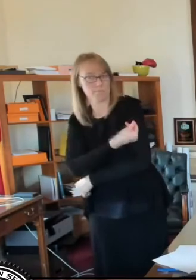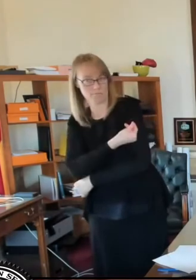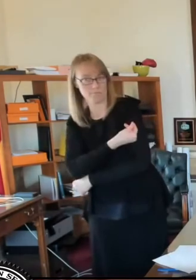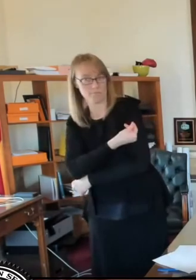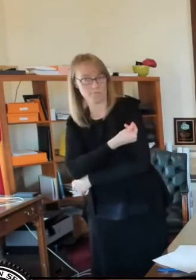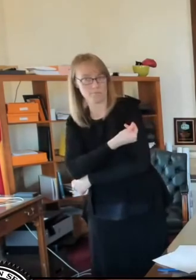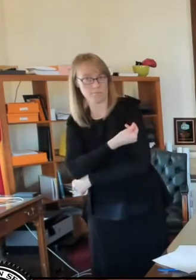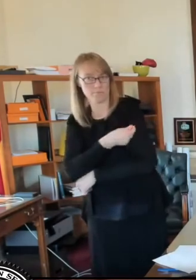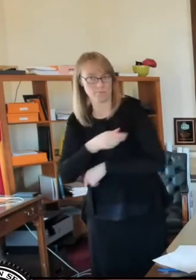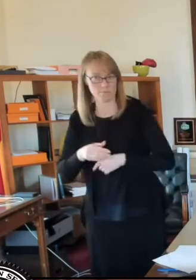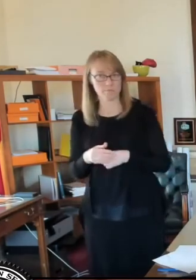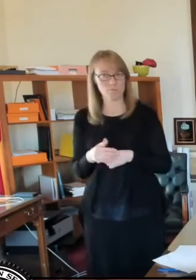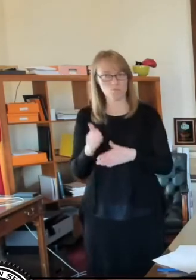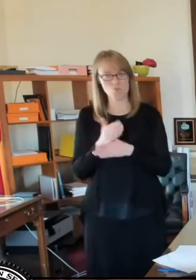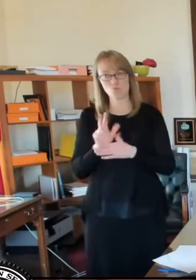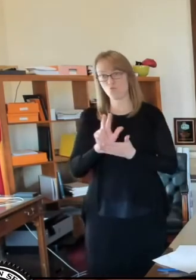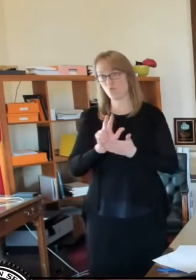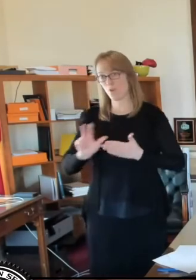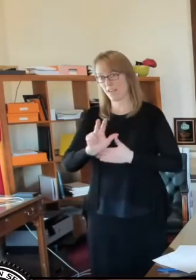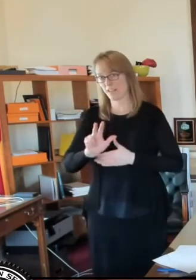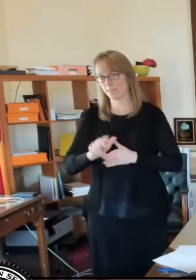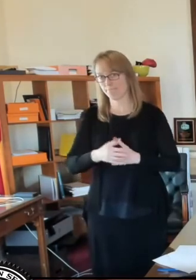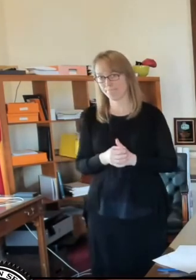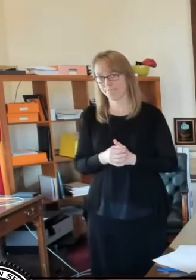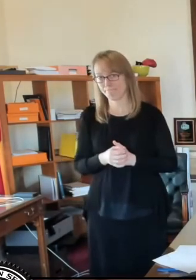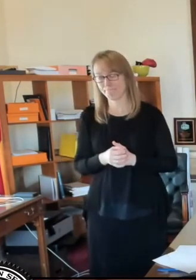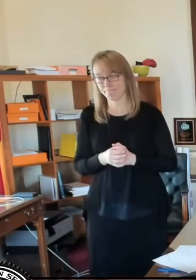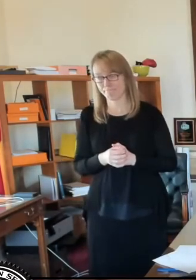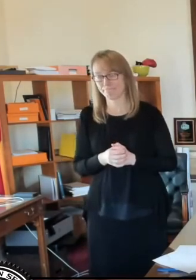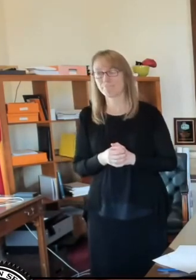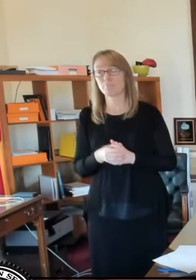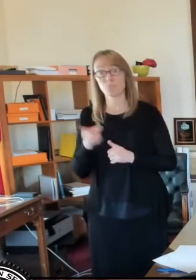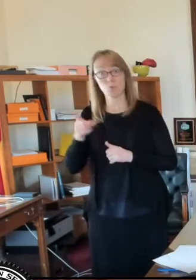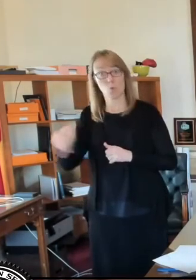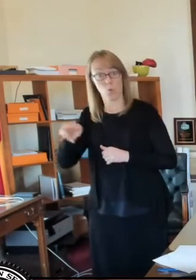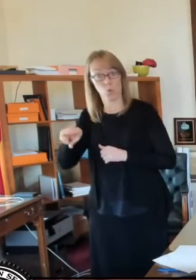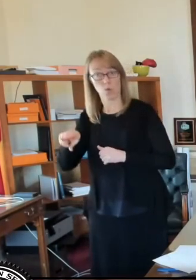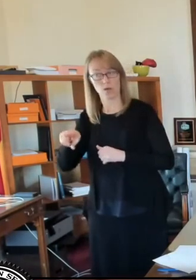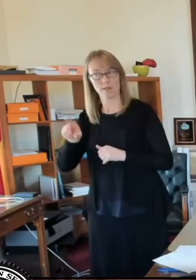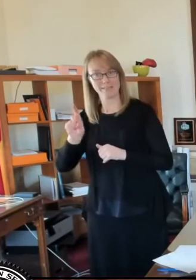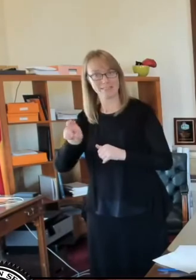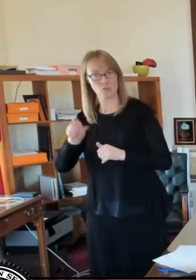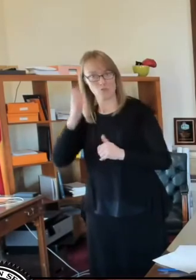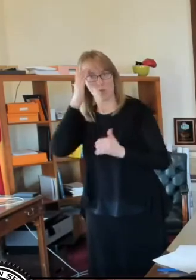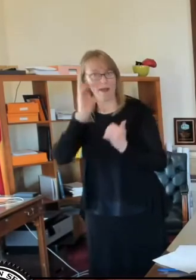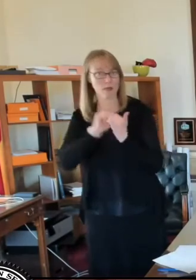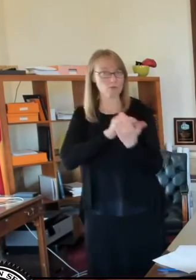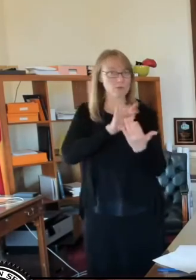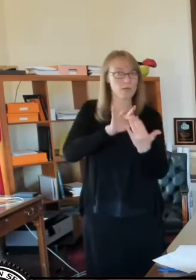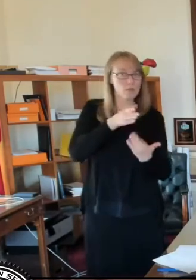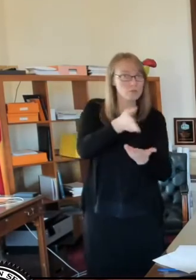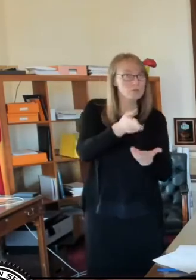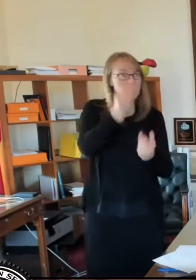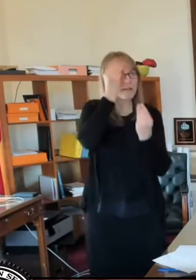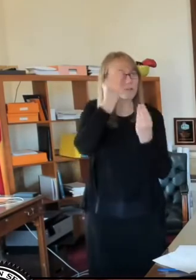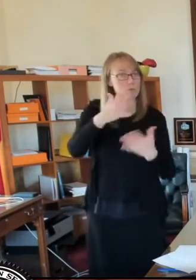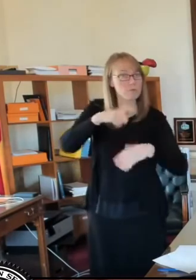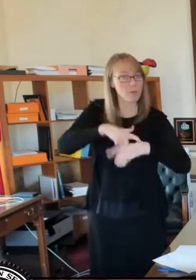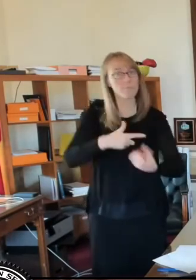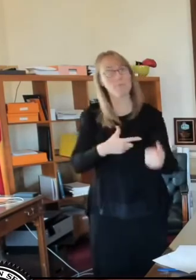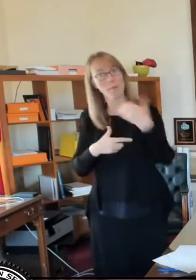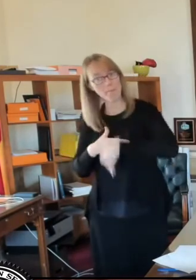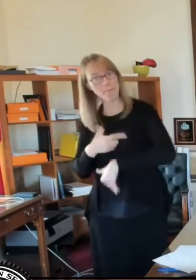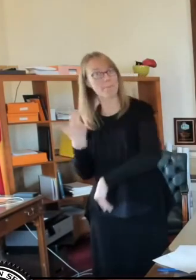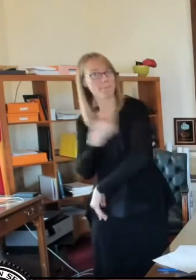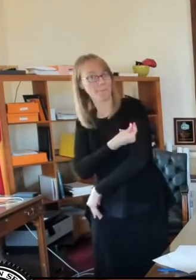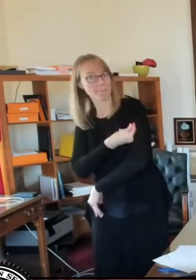have to go back and get the second one. So they want to be able to figure out how to contact you, so that, you know, anytime you have to